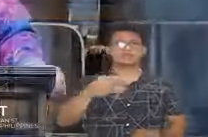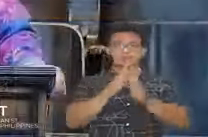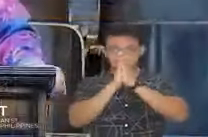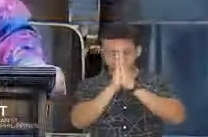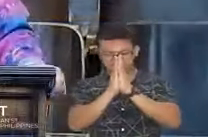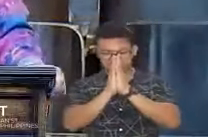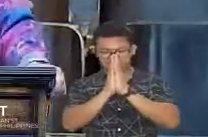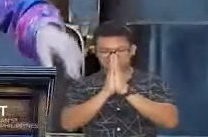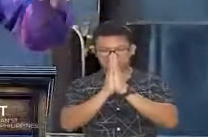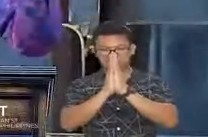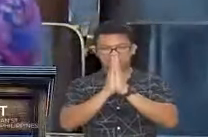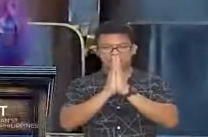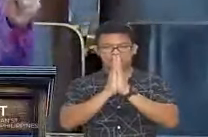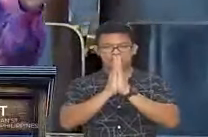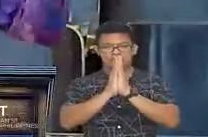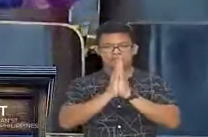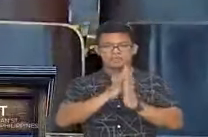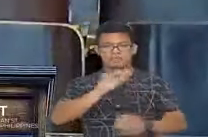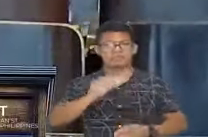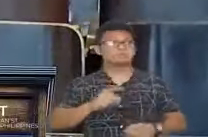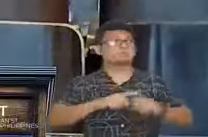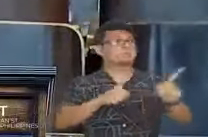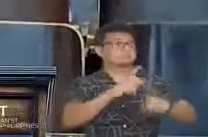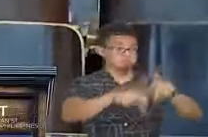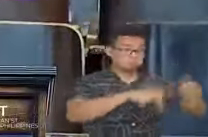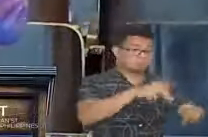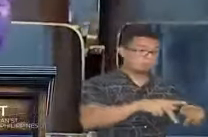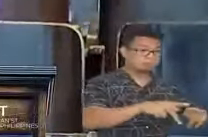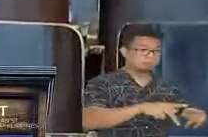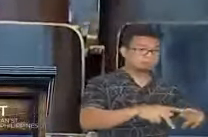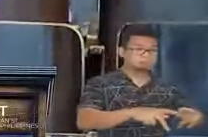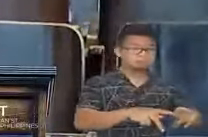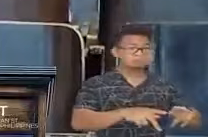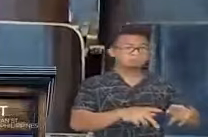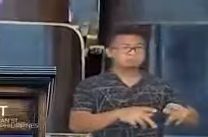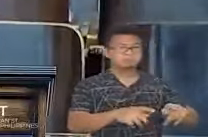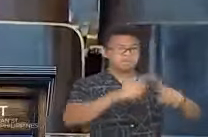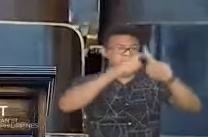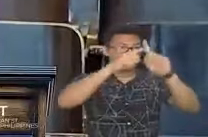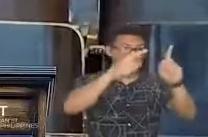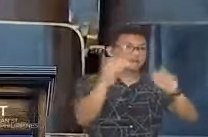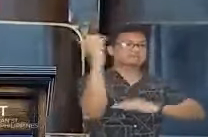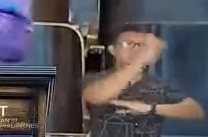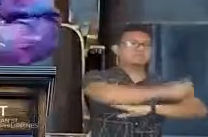until noontime, they were praying, shouting, jumping, and